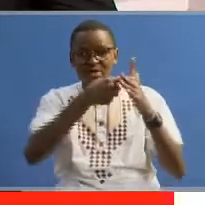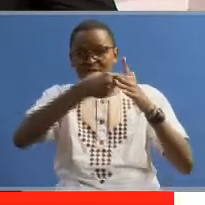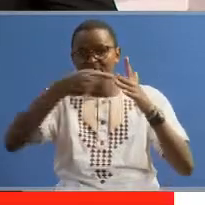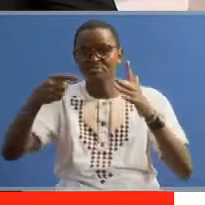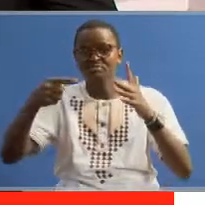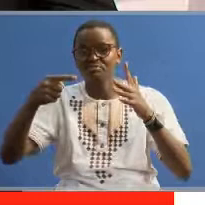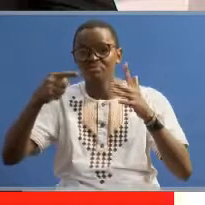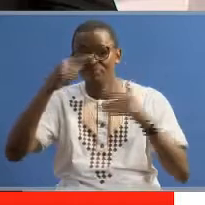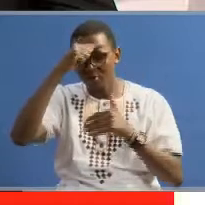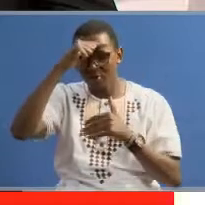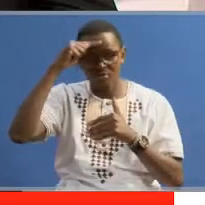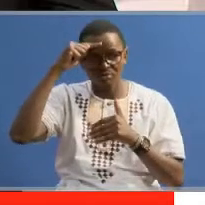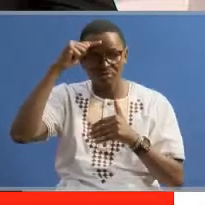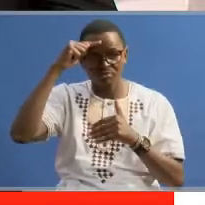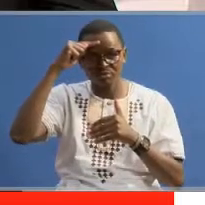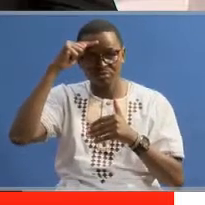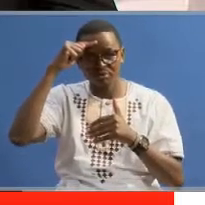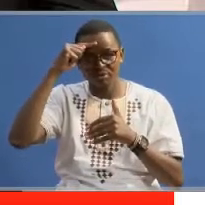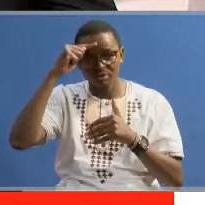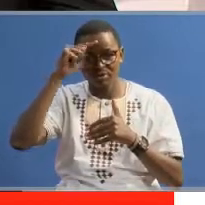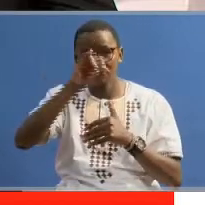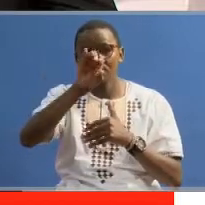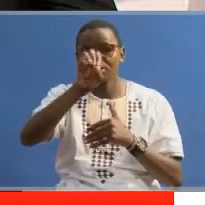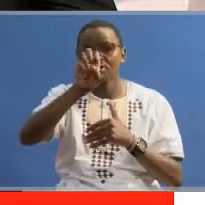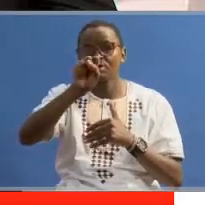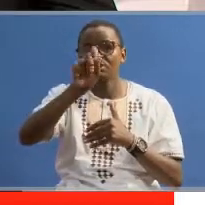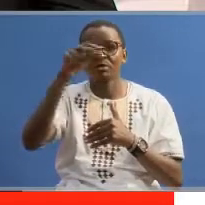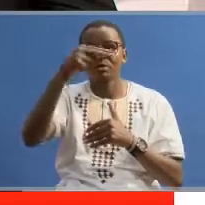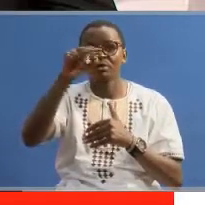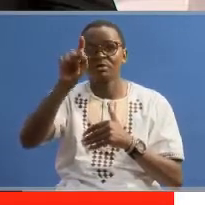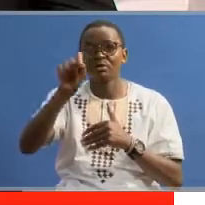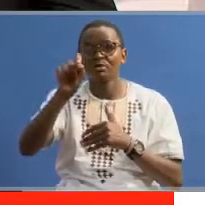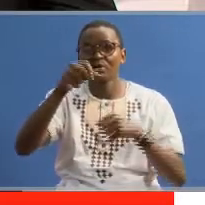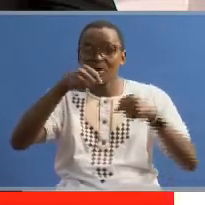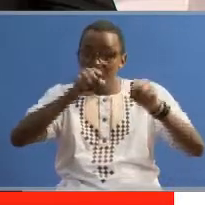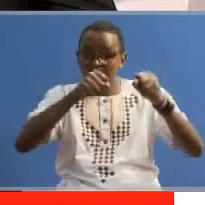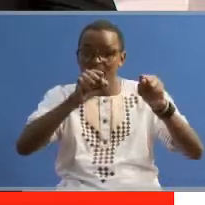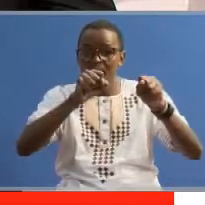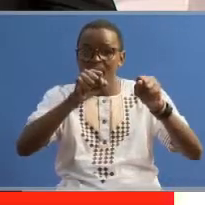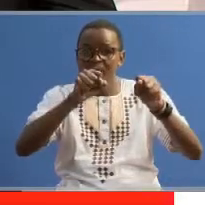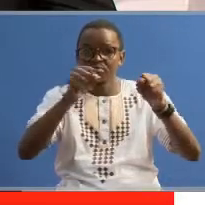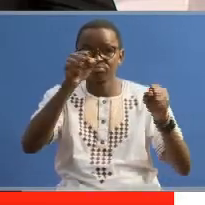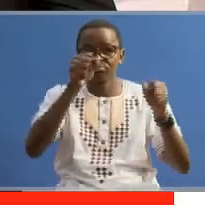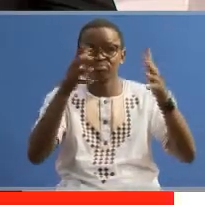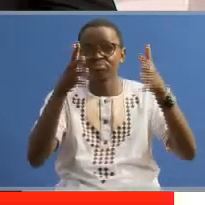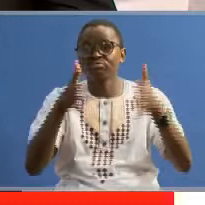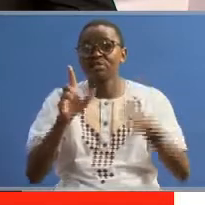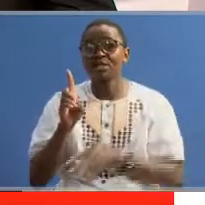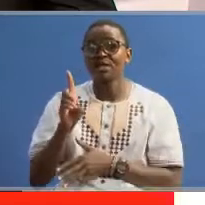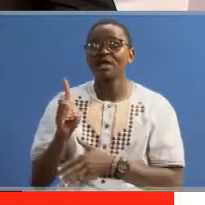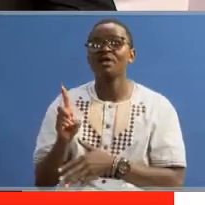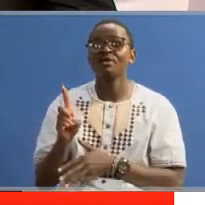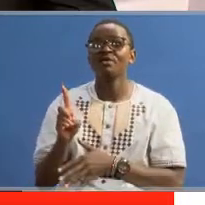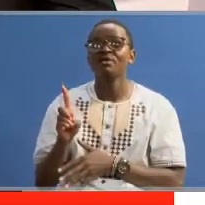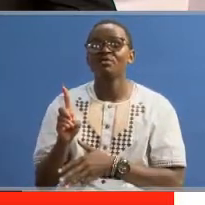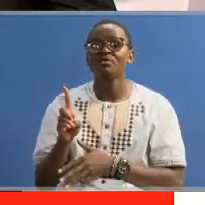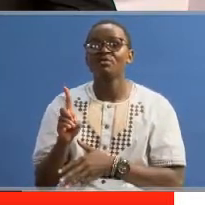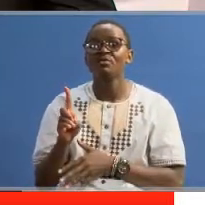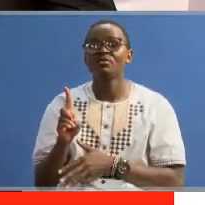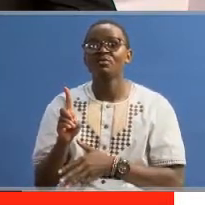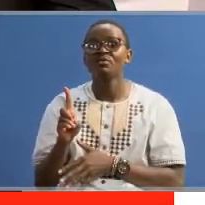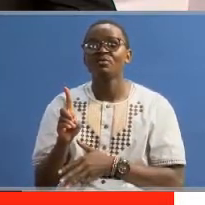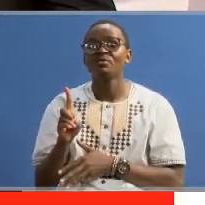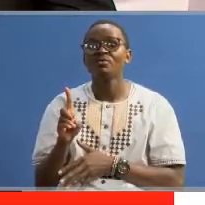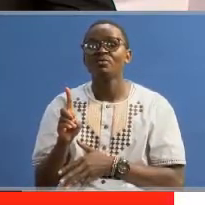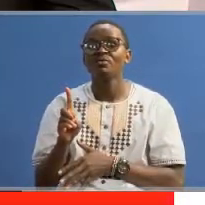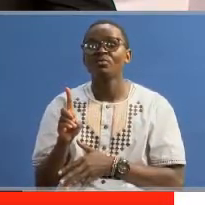disappearance, because Josphat Mwendwa was a boda-boda rider. And this boda-boda rider,